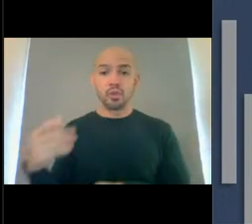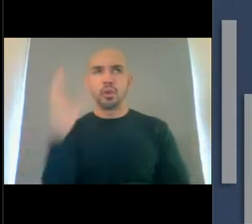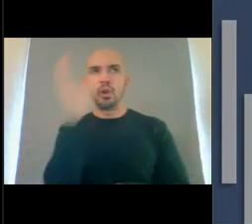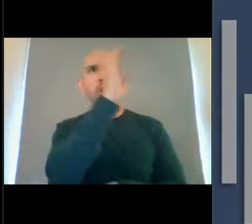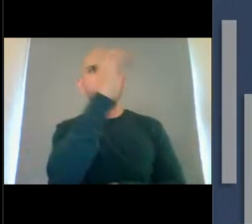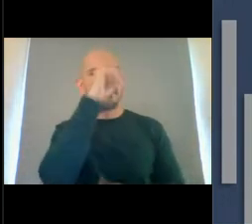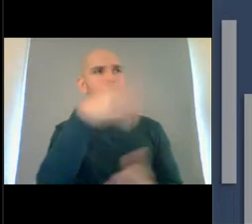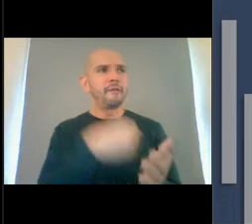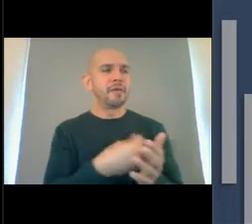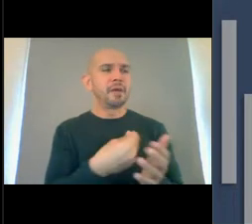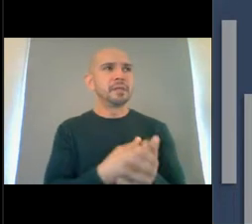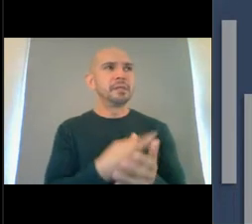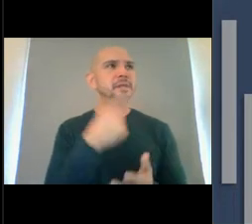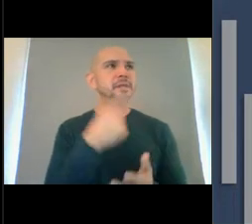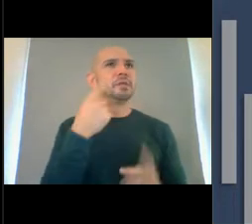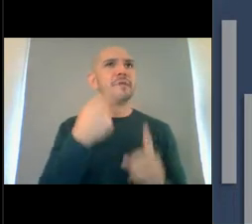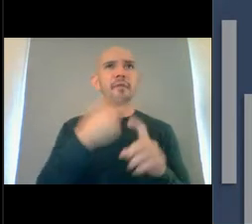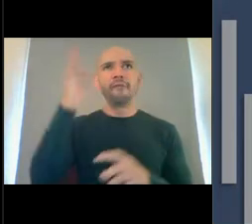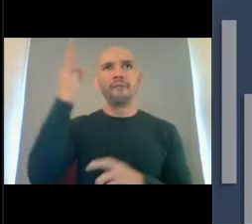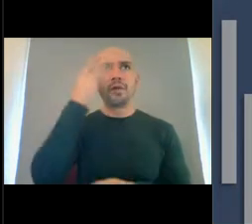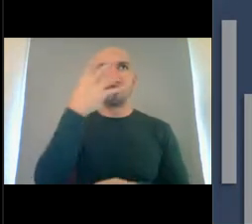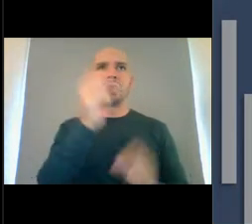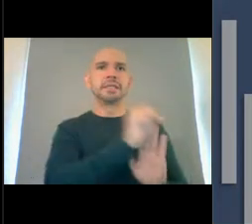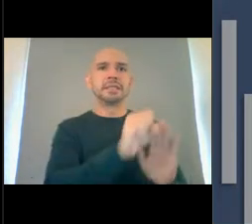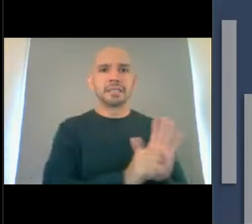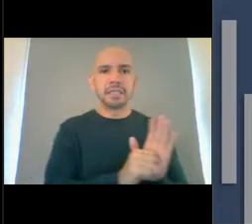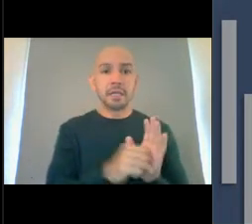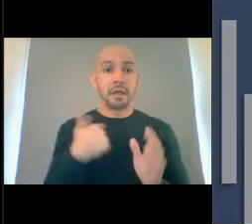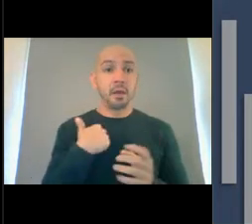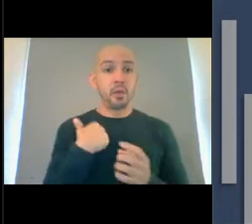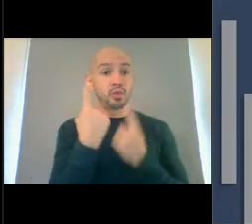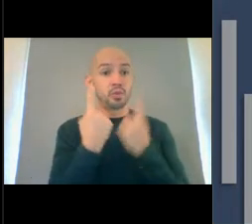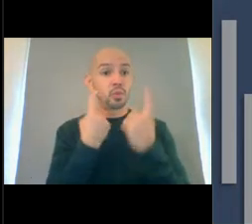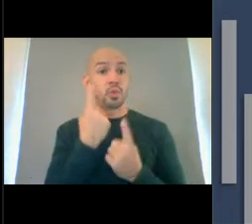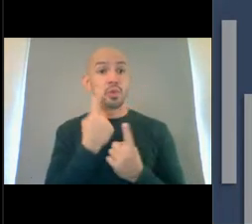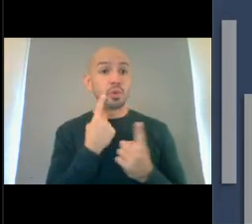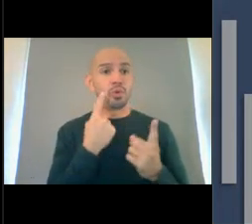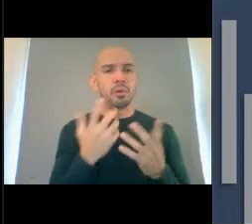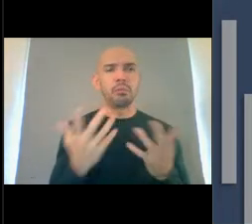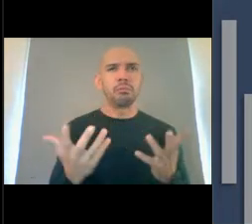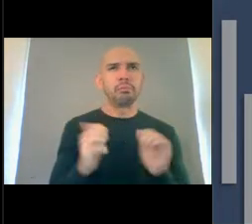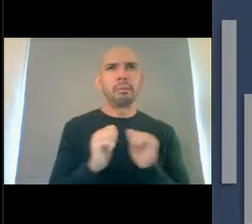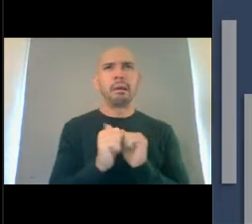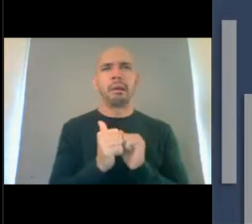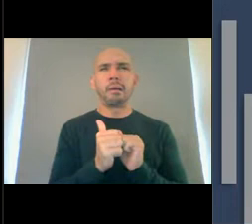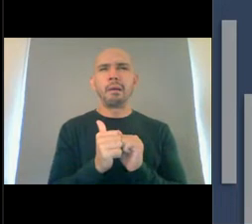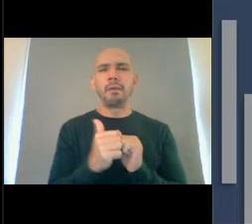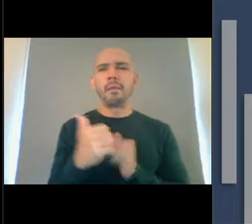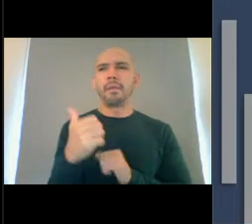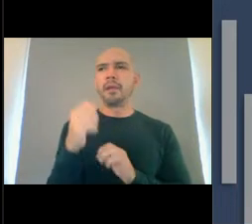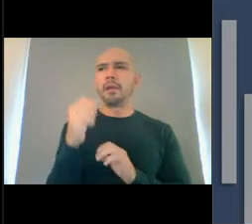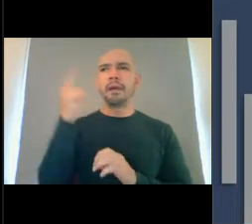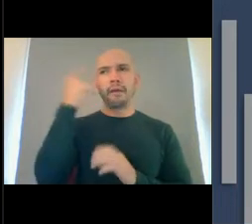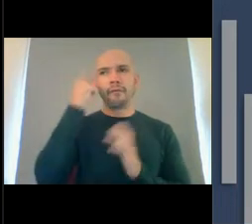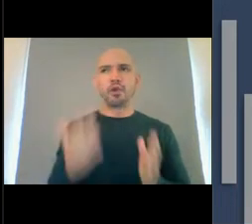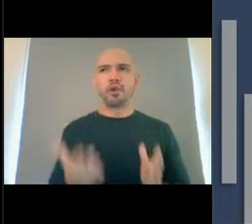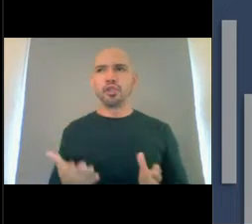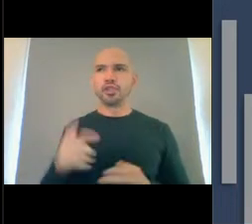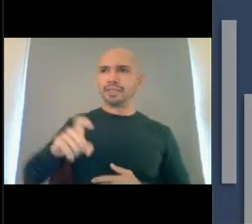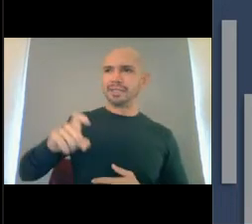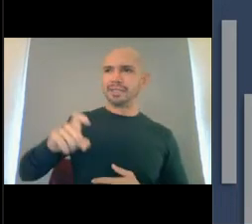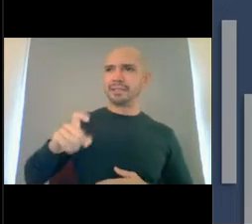on the federal side and on the state side and so i was wondering to what extent the governor's new infrastructures are